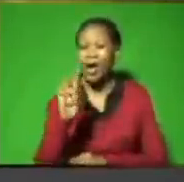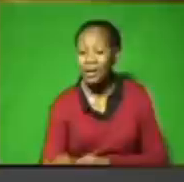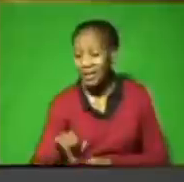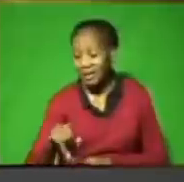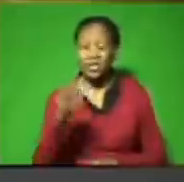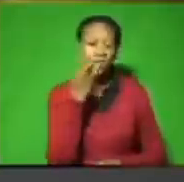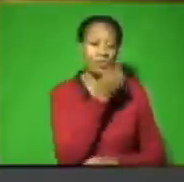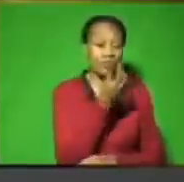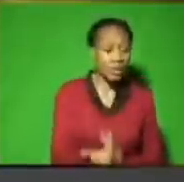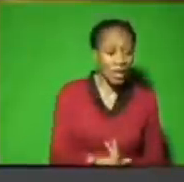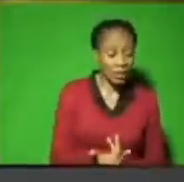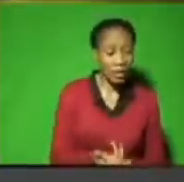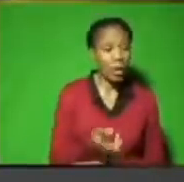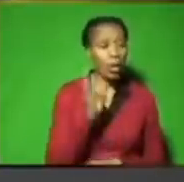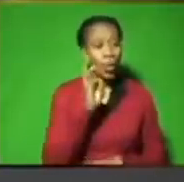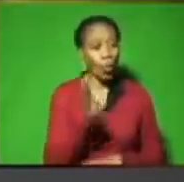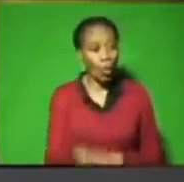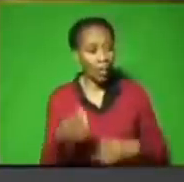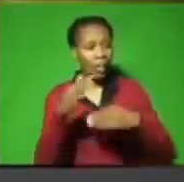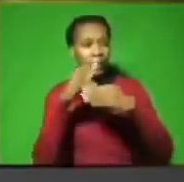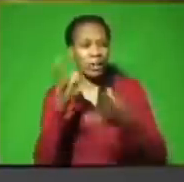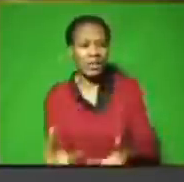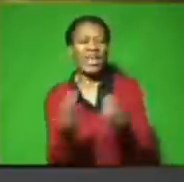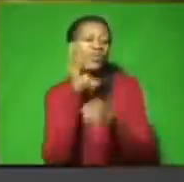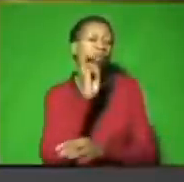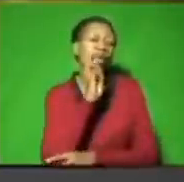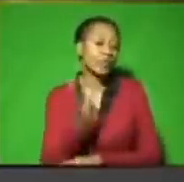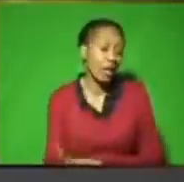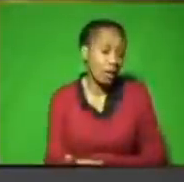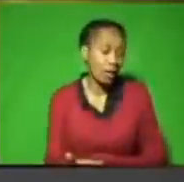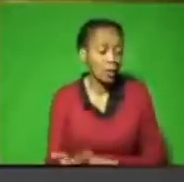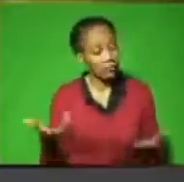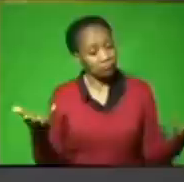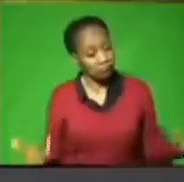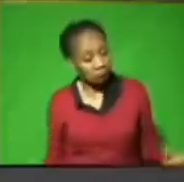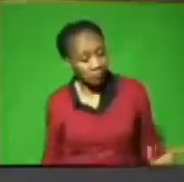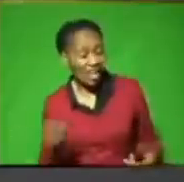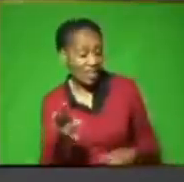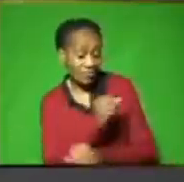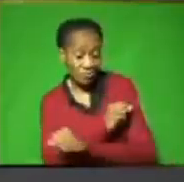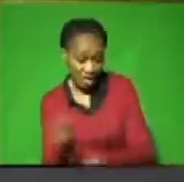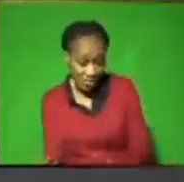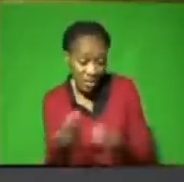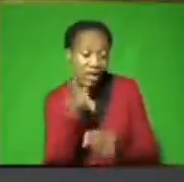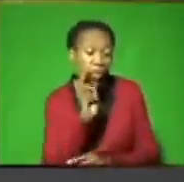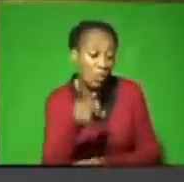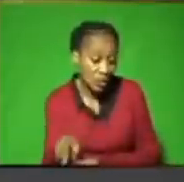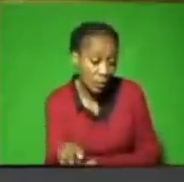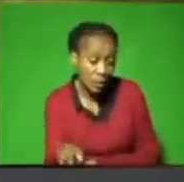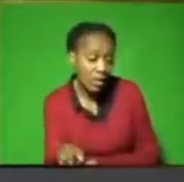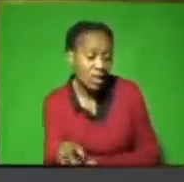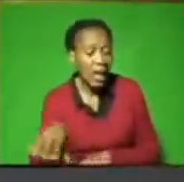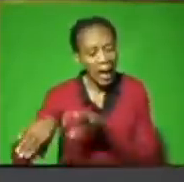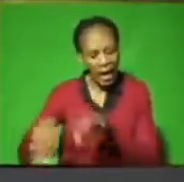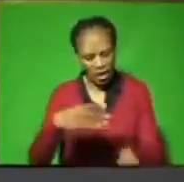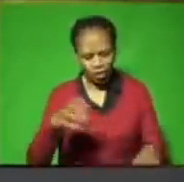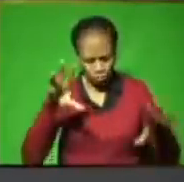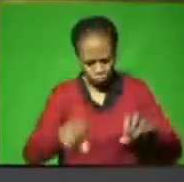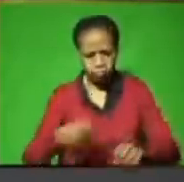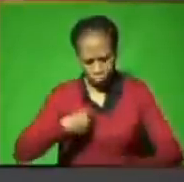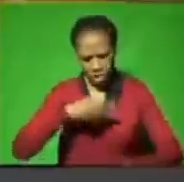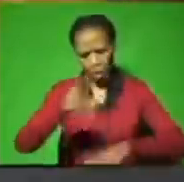ba Giyane la re you are going to get water, and if you don't get water, action is going to be